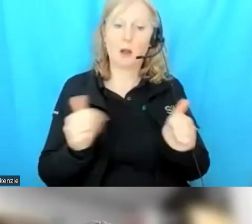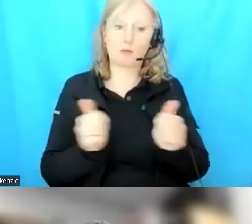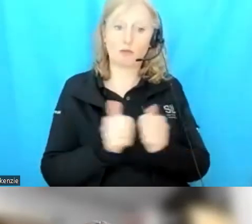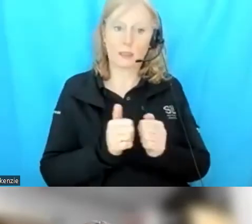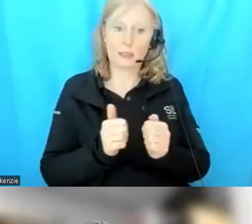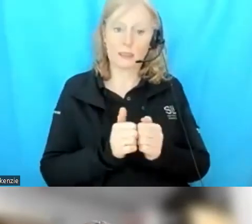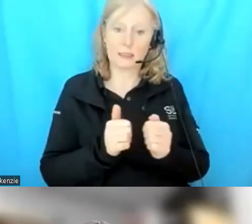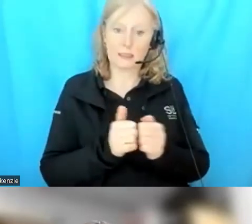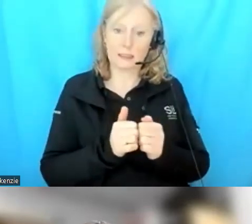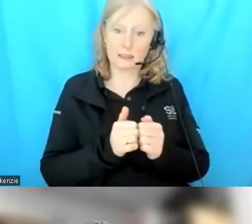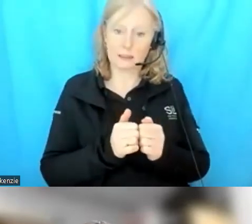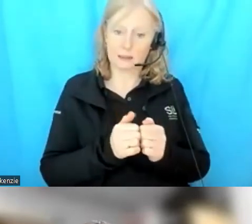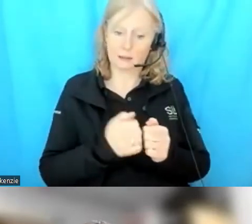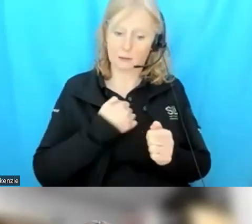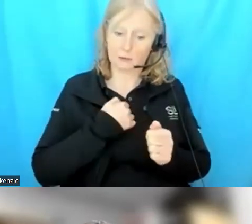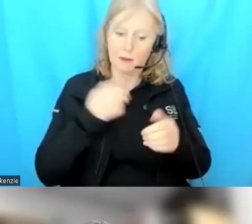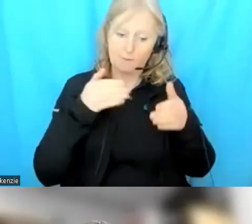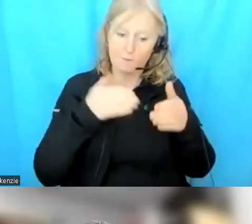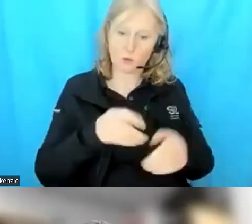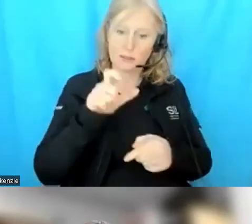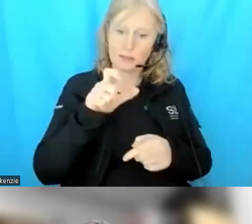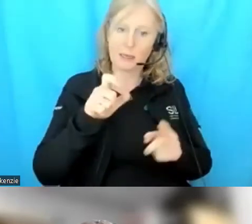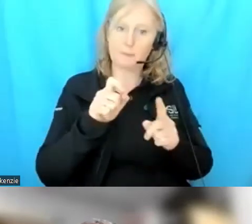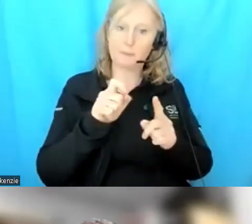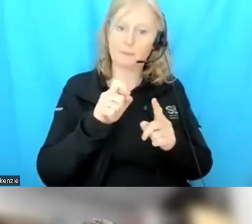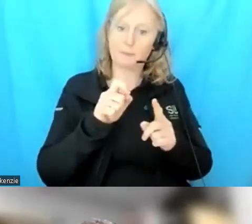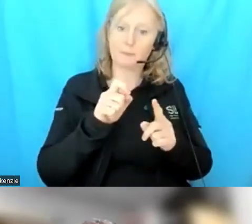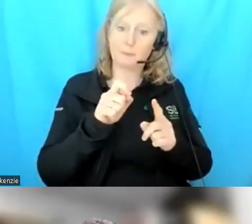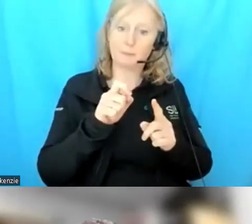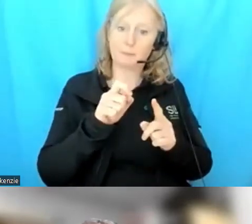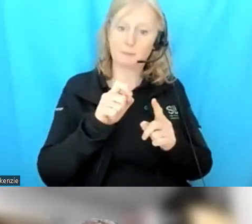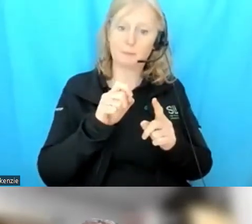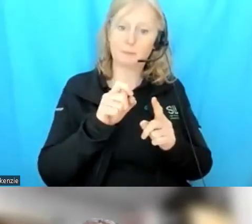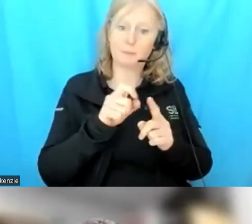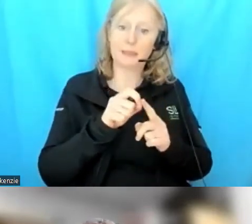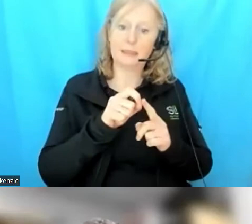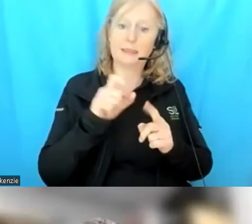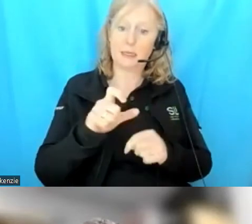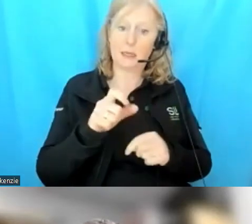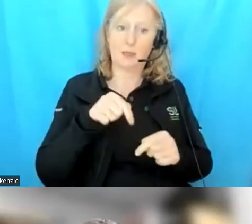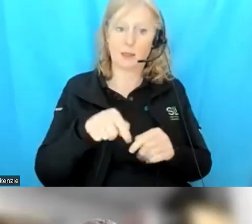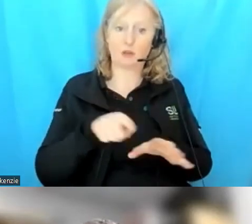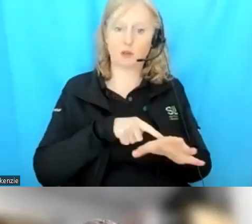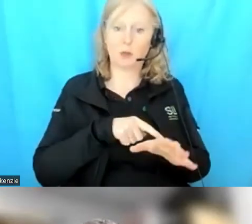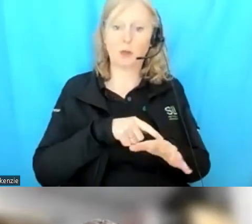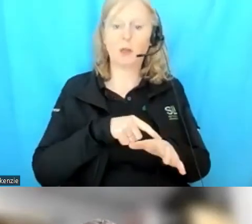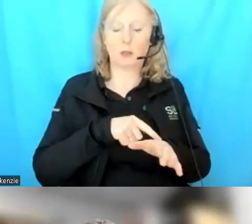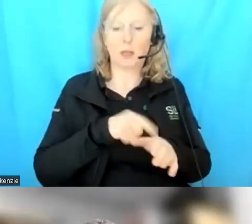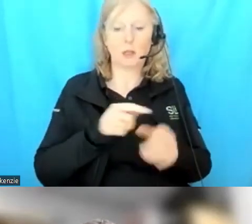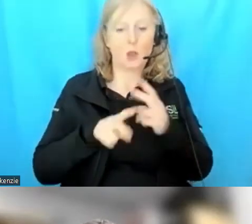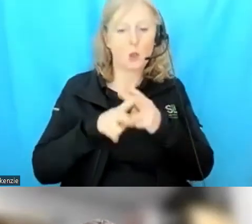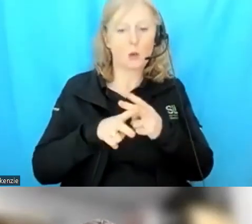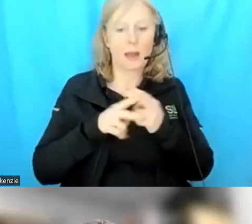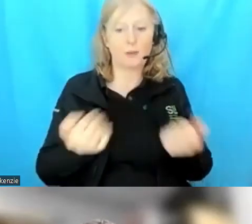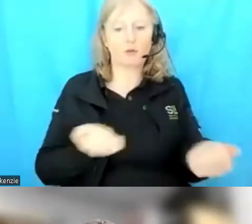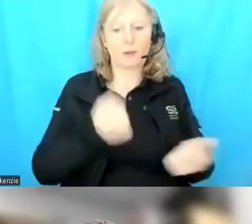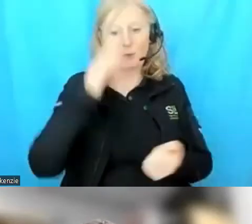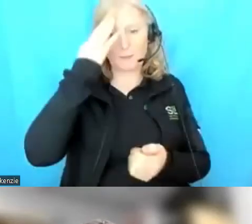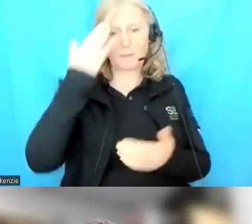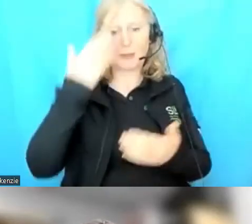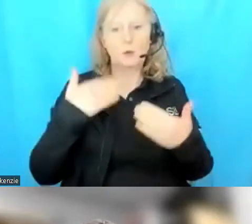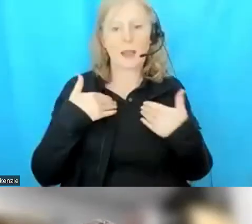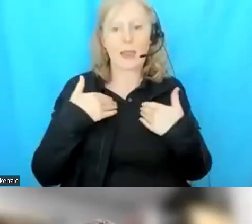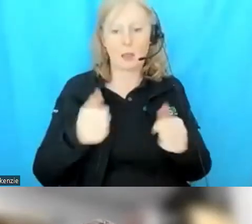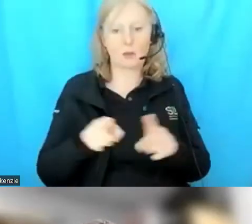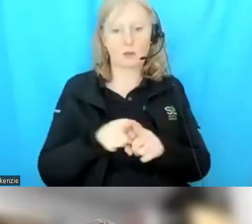this year as well in the CBT is in the CBC is our drivers looking after their own mental health and how we can support them with that. Because a massive